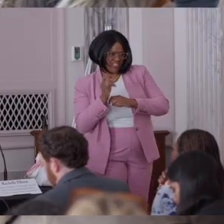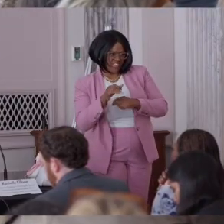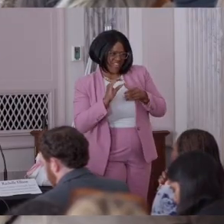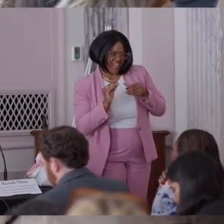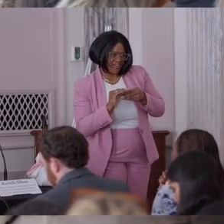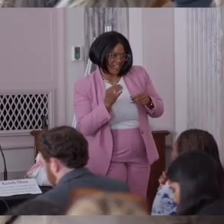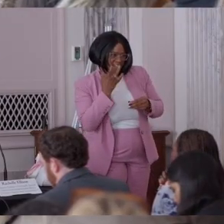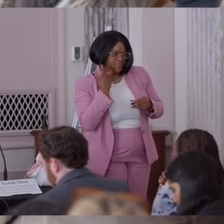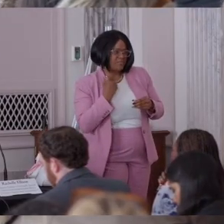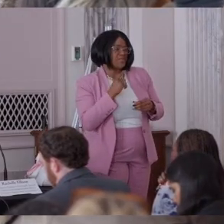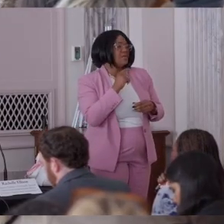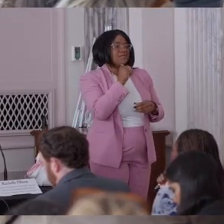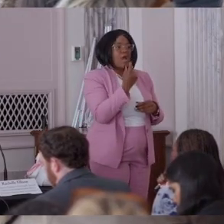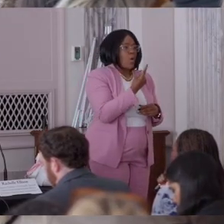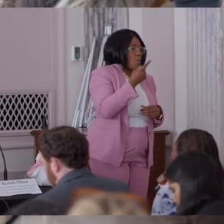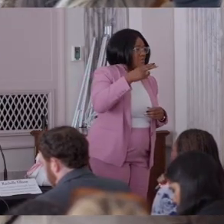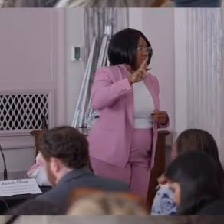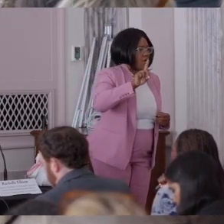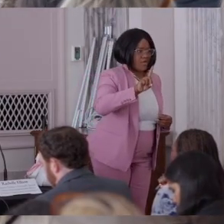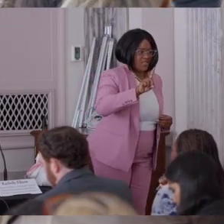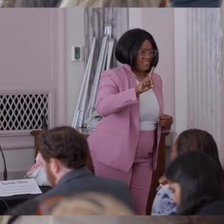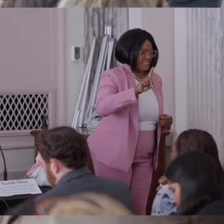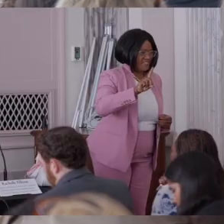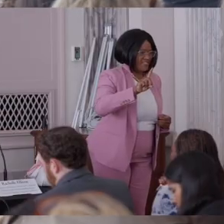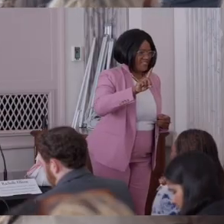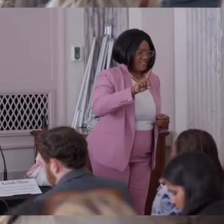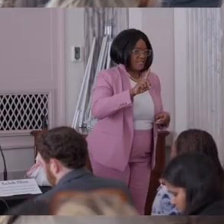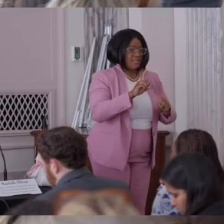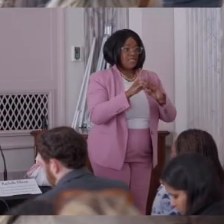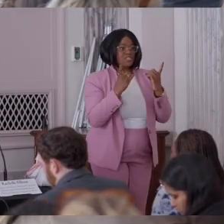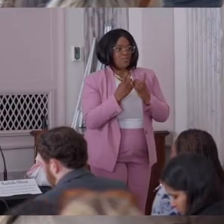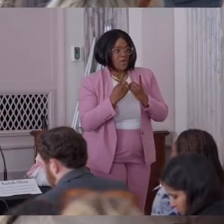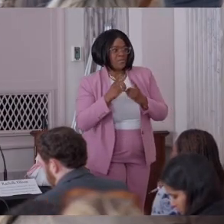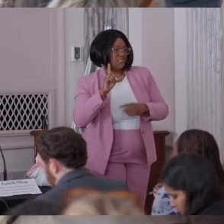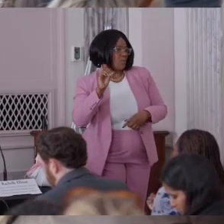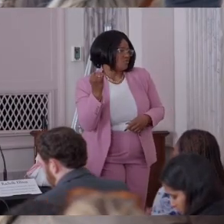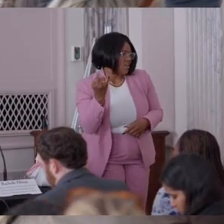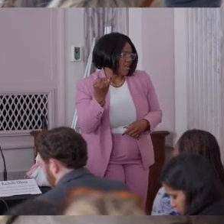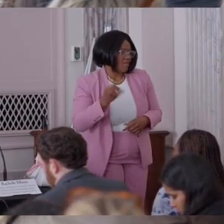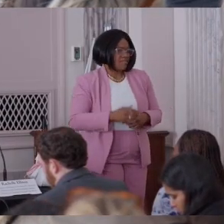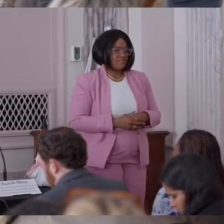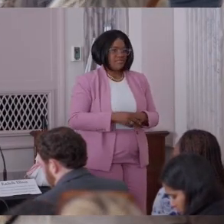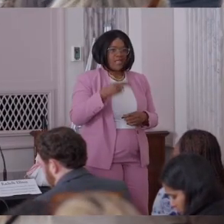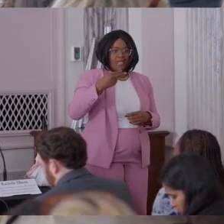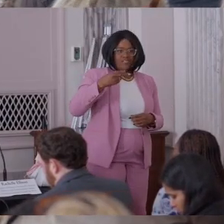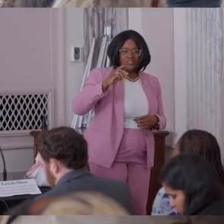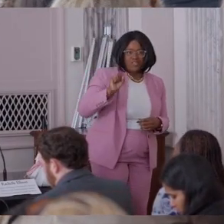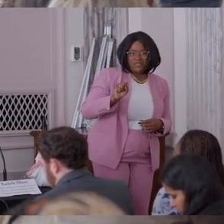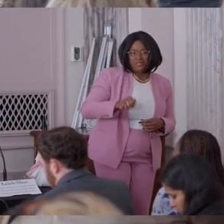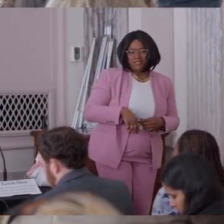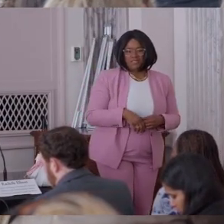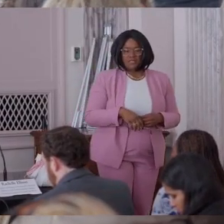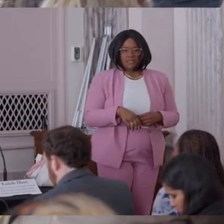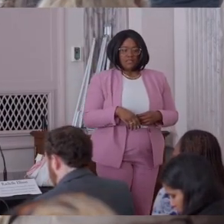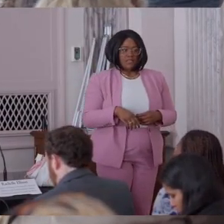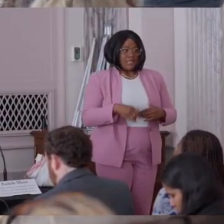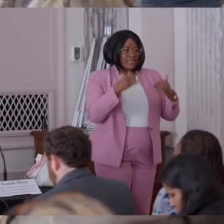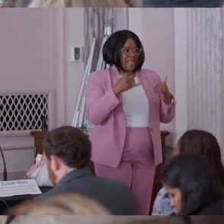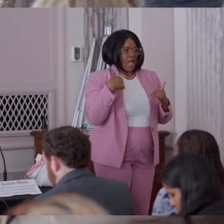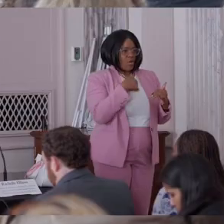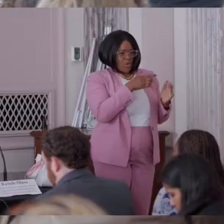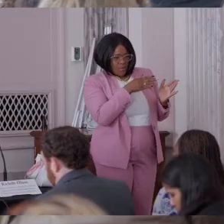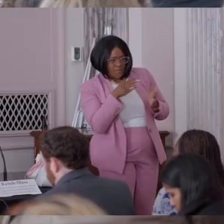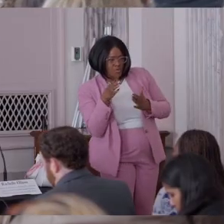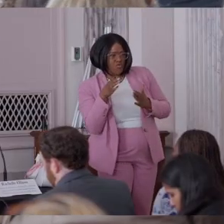it's not just in HUD where you see the changes, it's the Department of Justice, it's HHS. There's this move